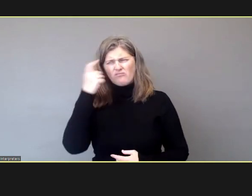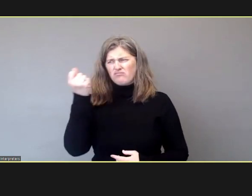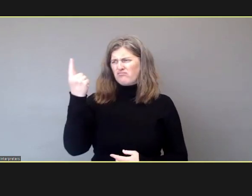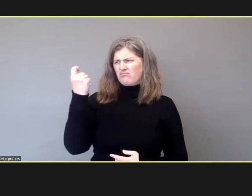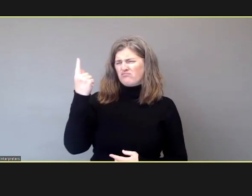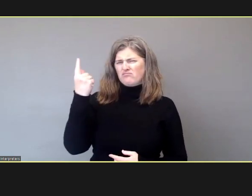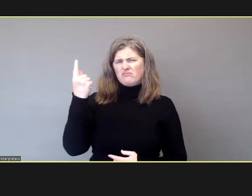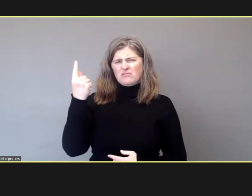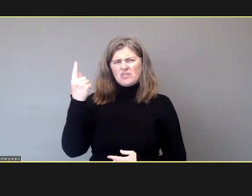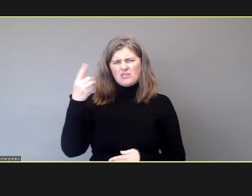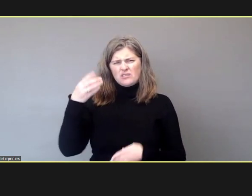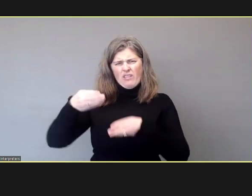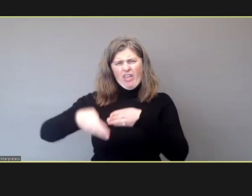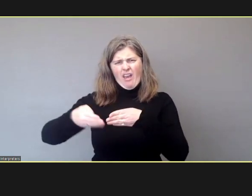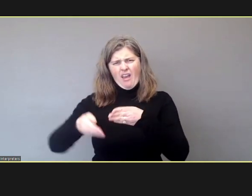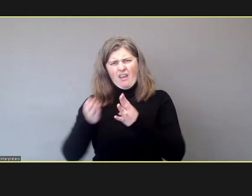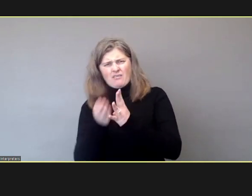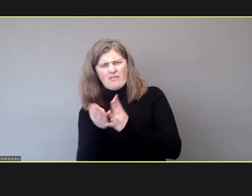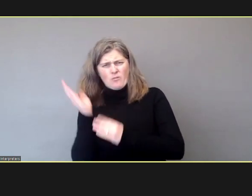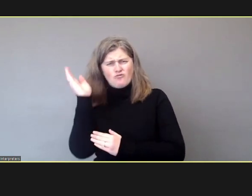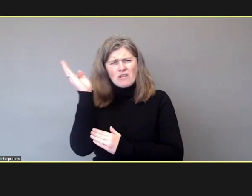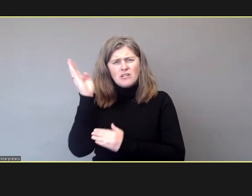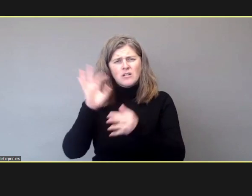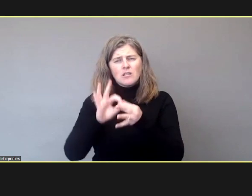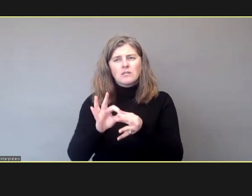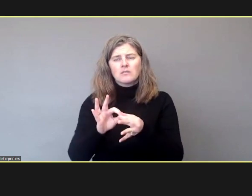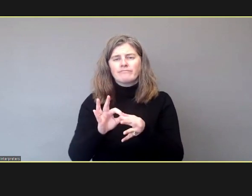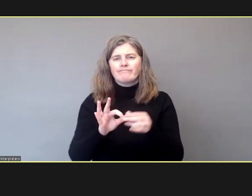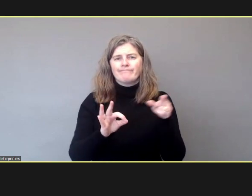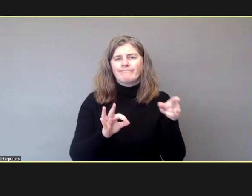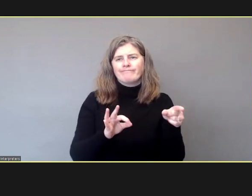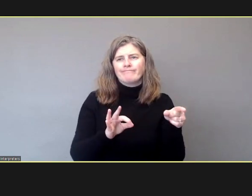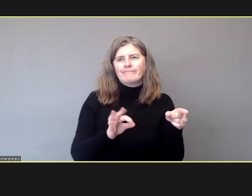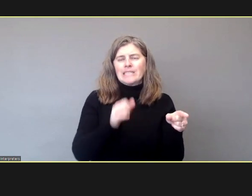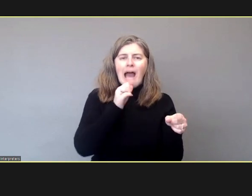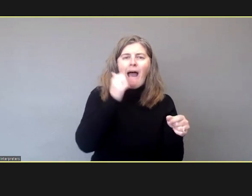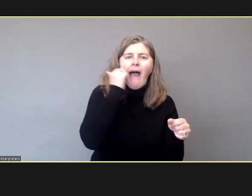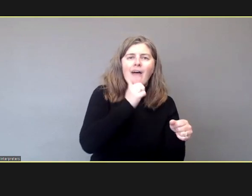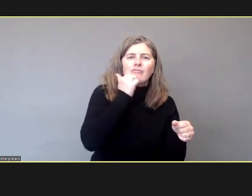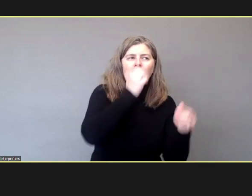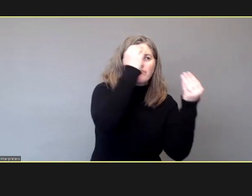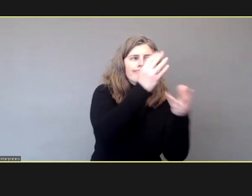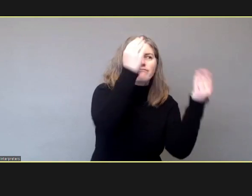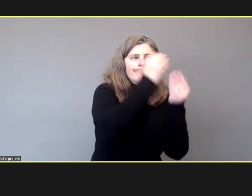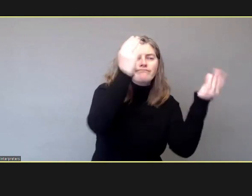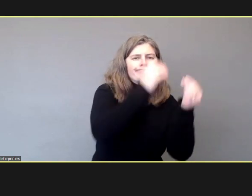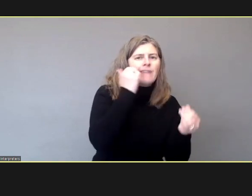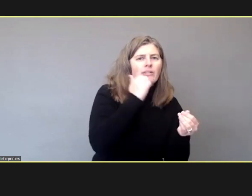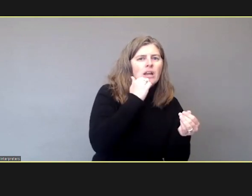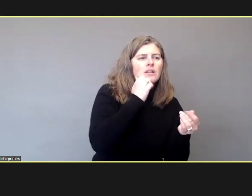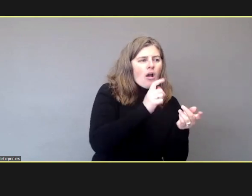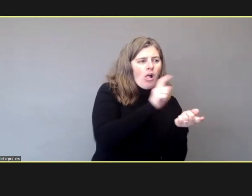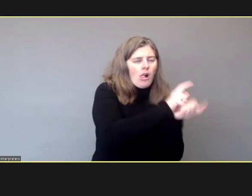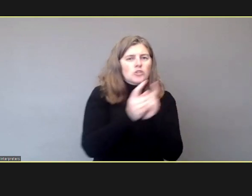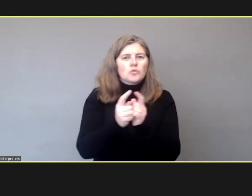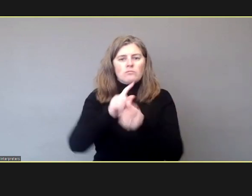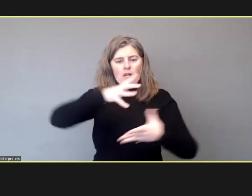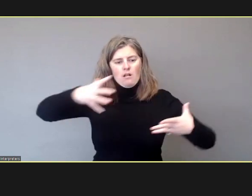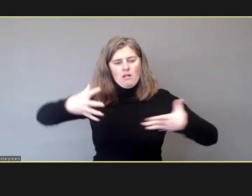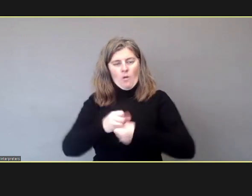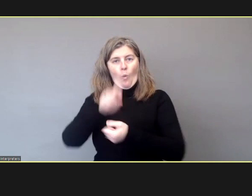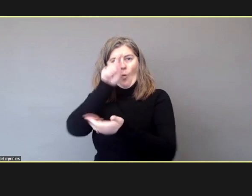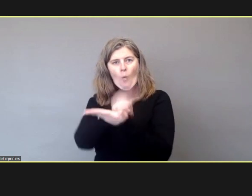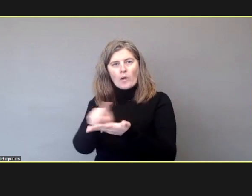the tail end of your presentation about moving away from daily figures to weekly figures in